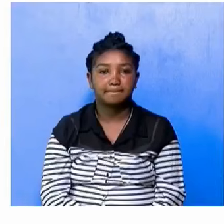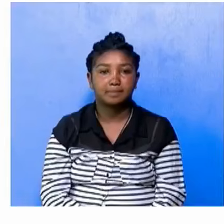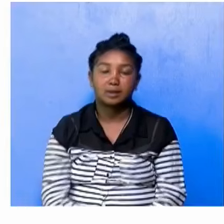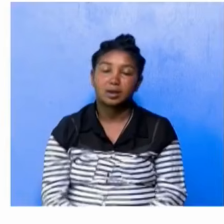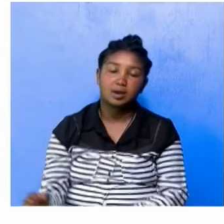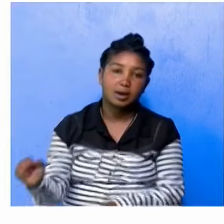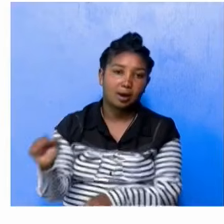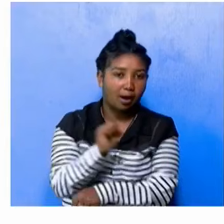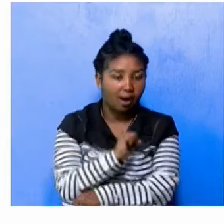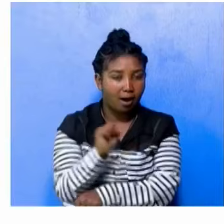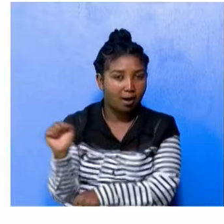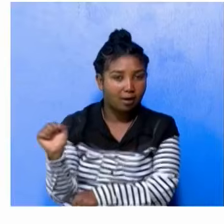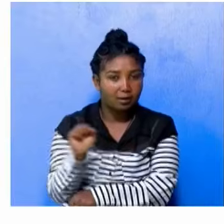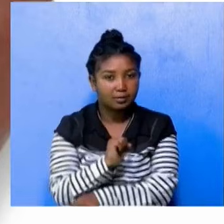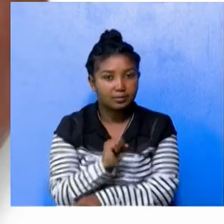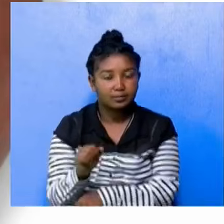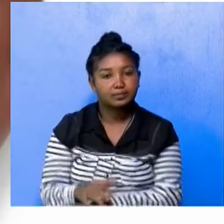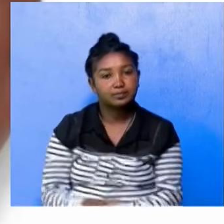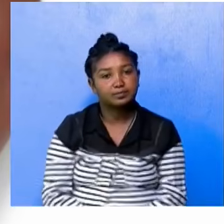car.